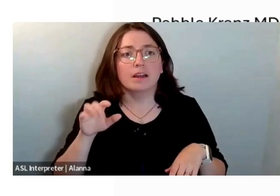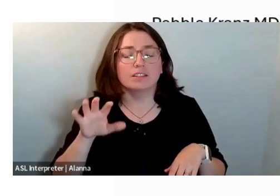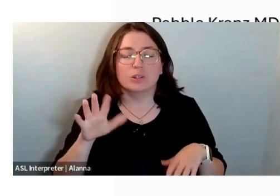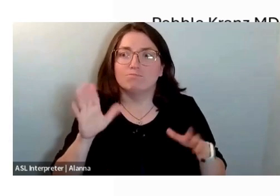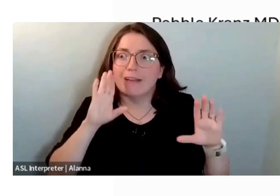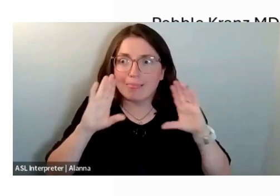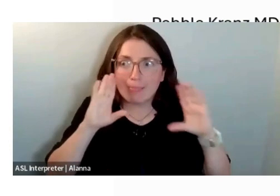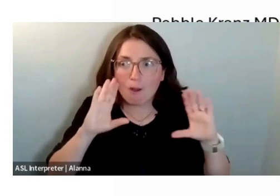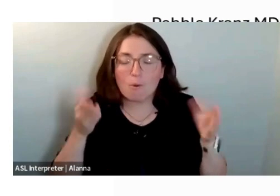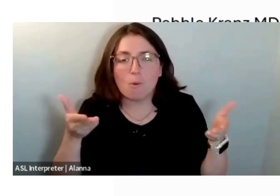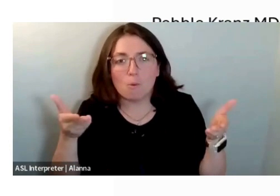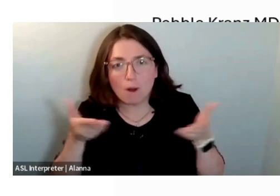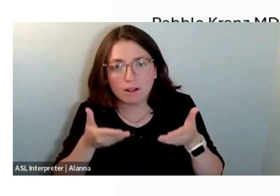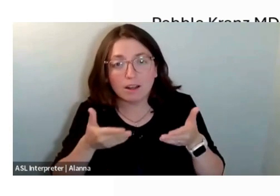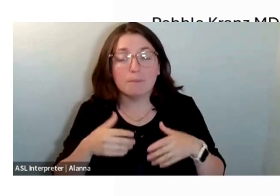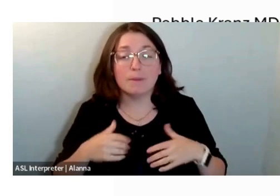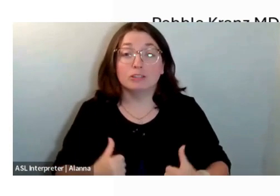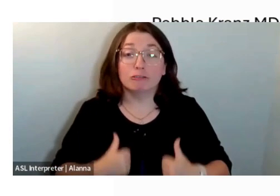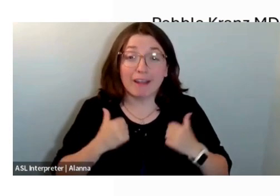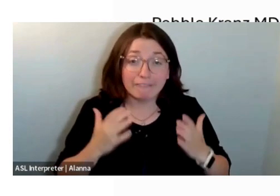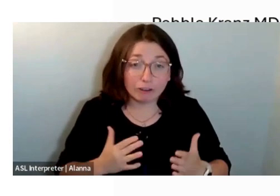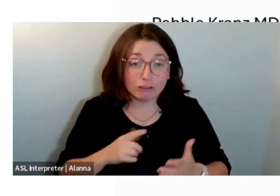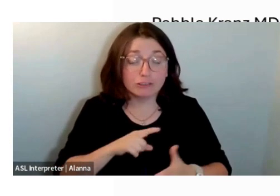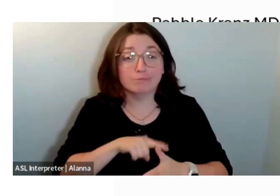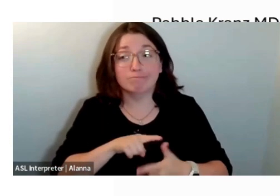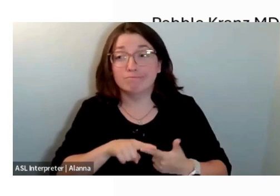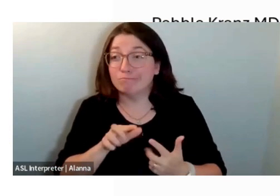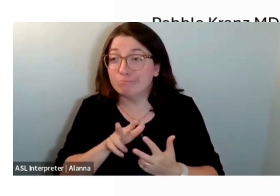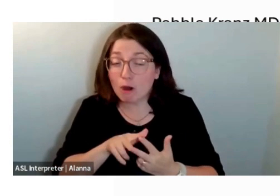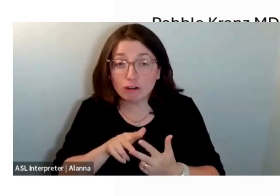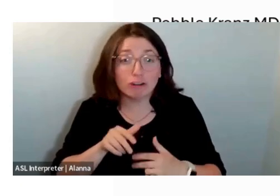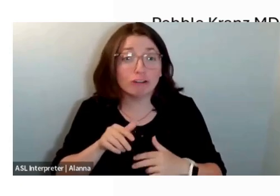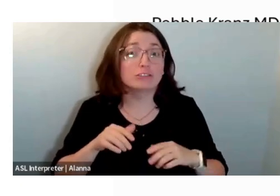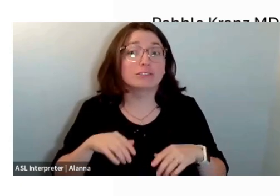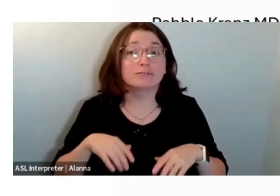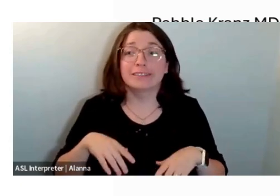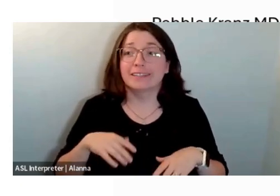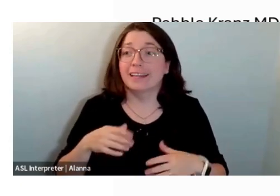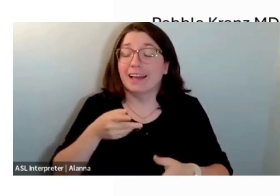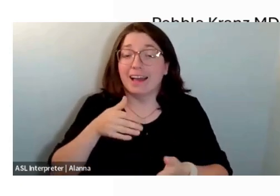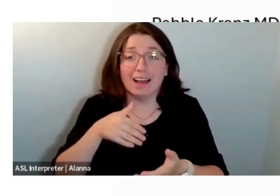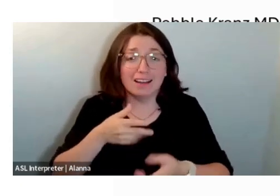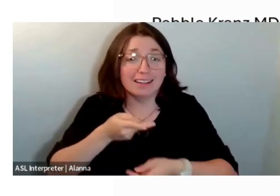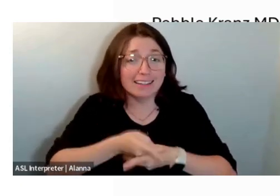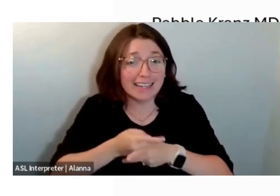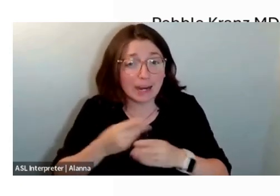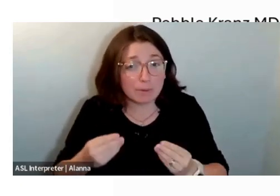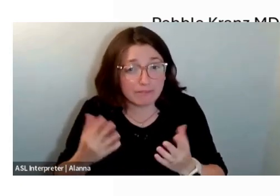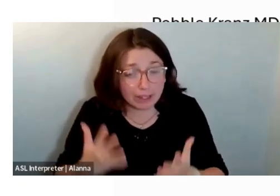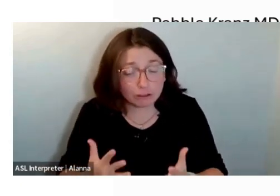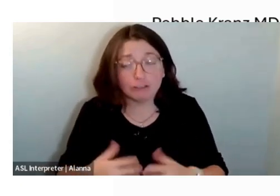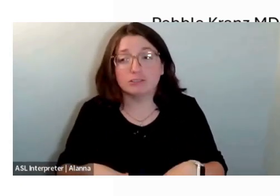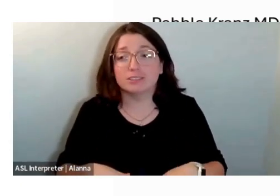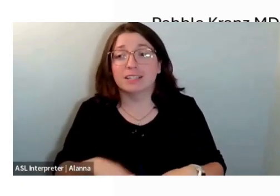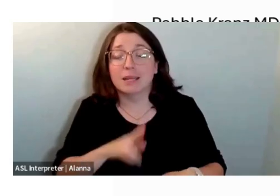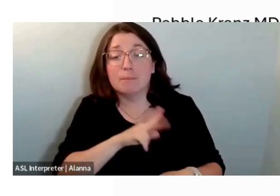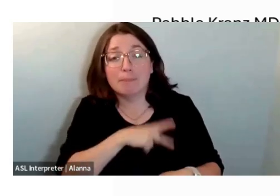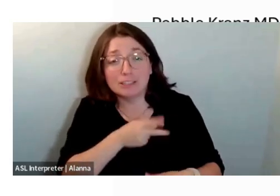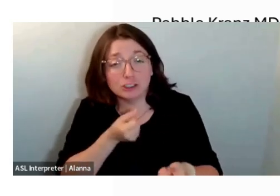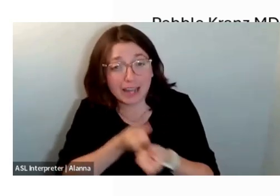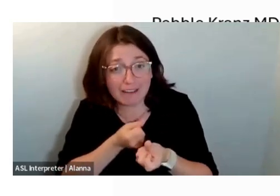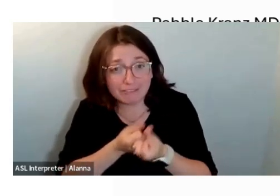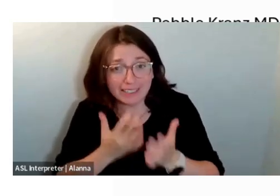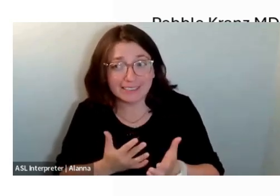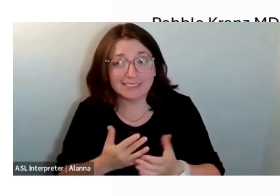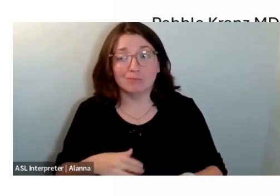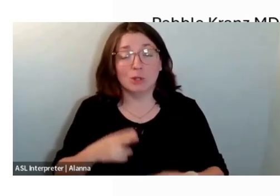Survivors, partners, caregivers, patient advocates, um, humans with